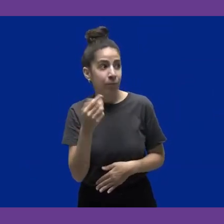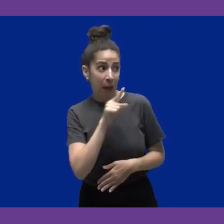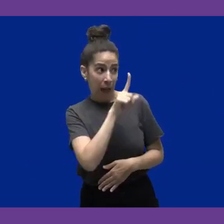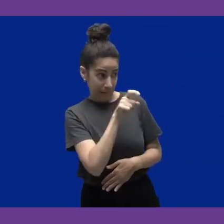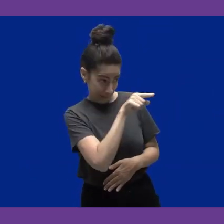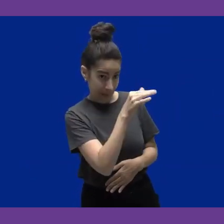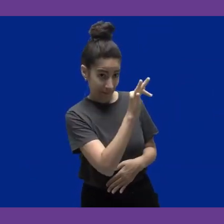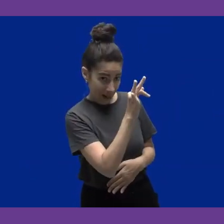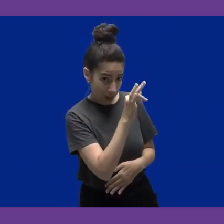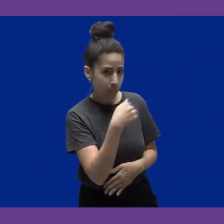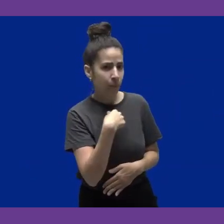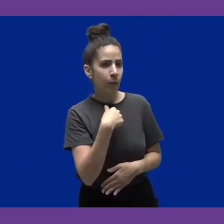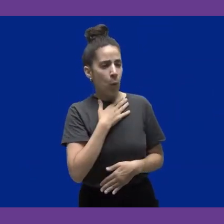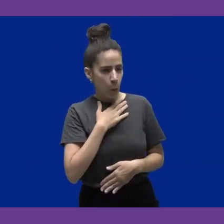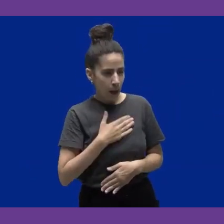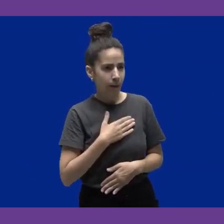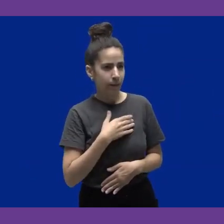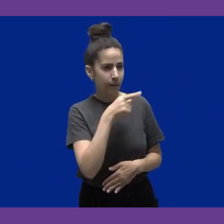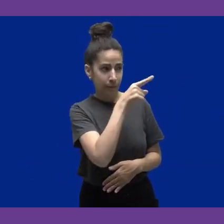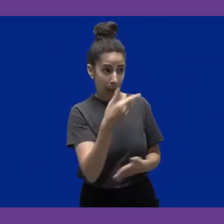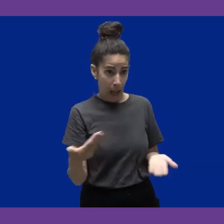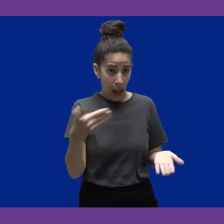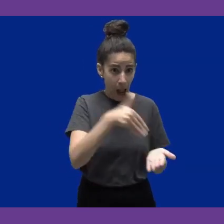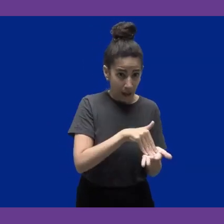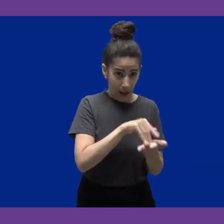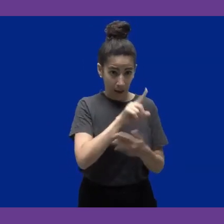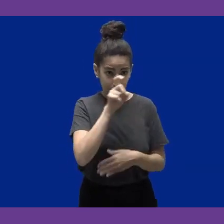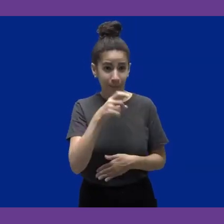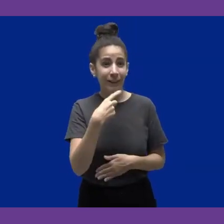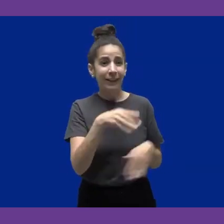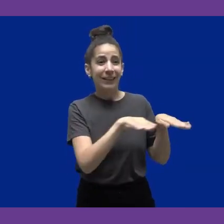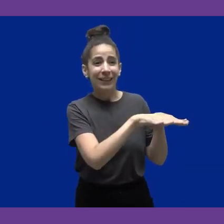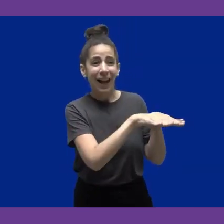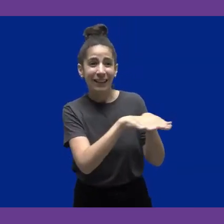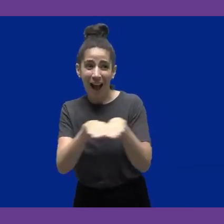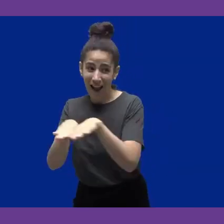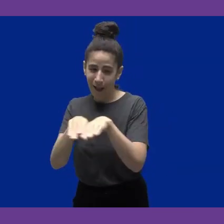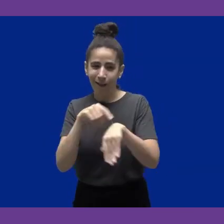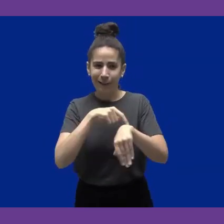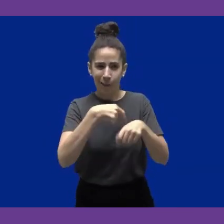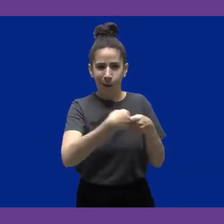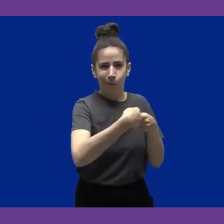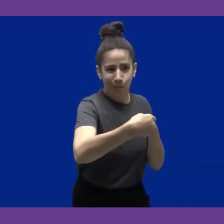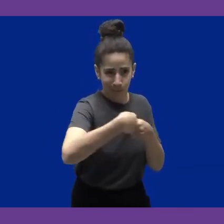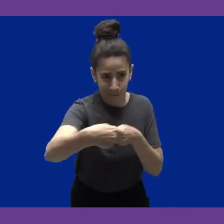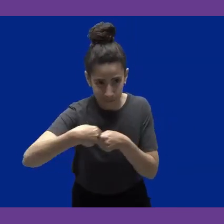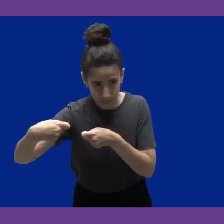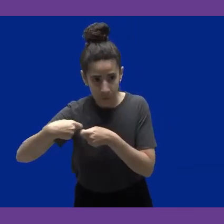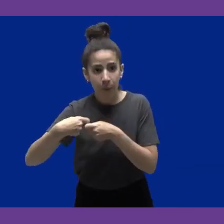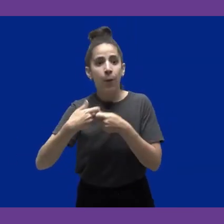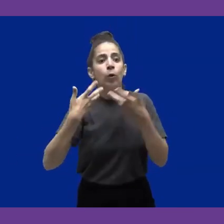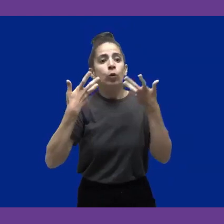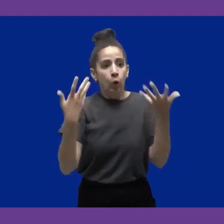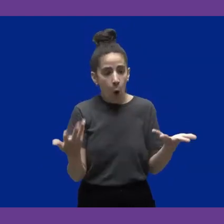standards that are going to be late, what are the possibility for manufacturers to comply with the legislation? I mean, it's bad news that the